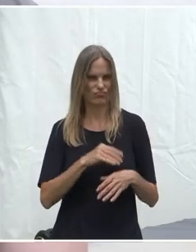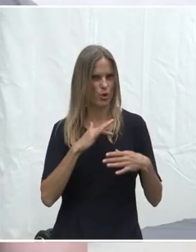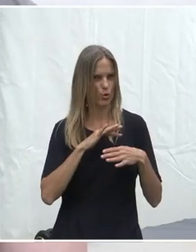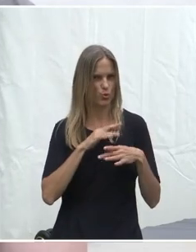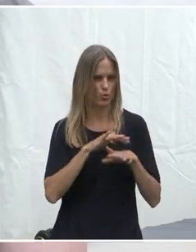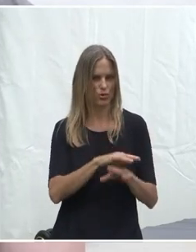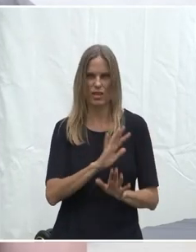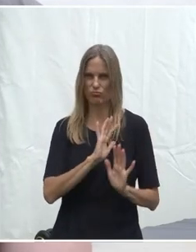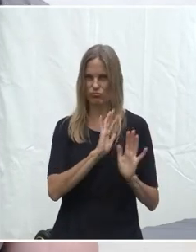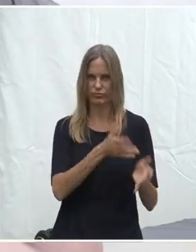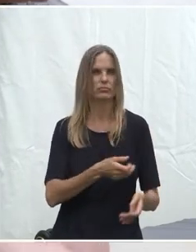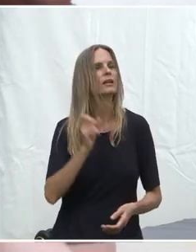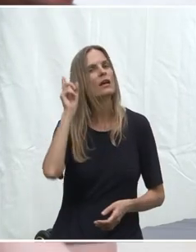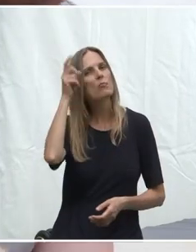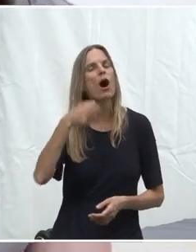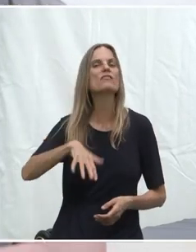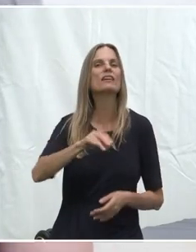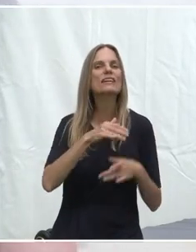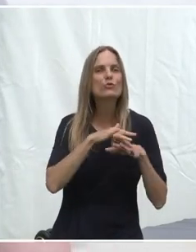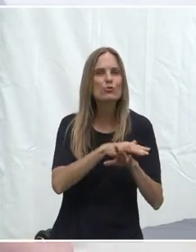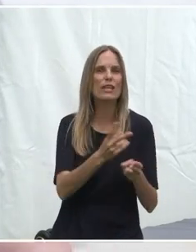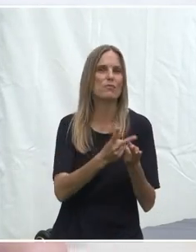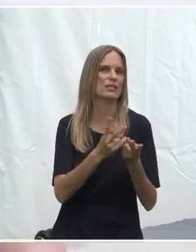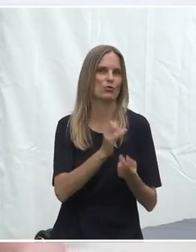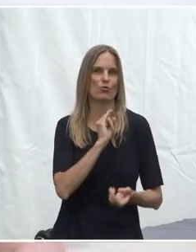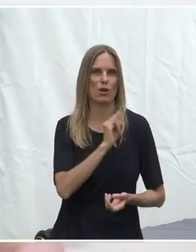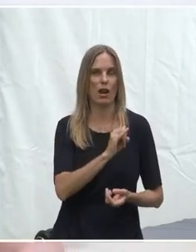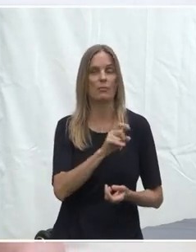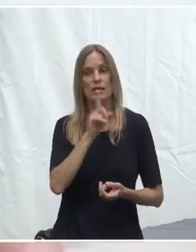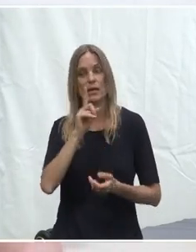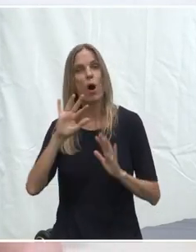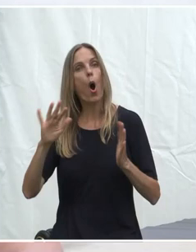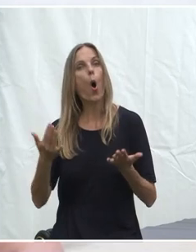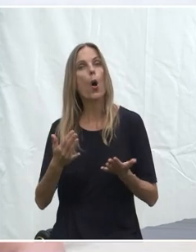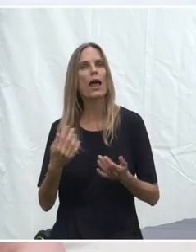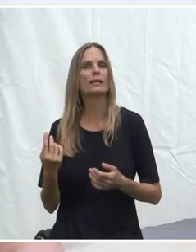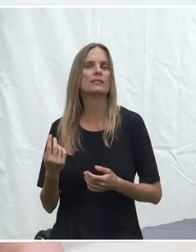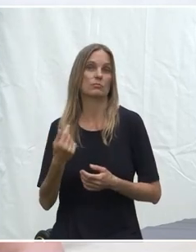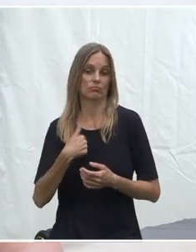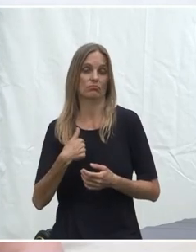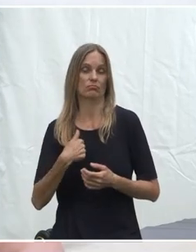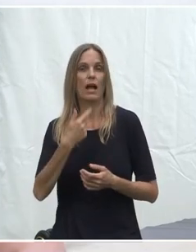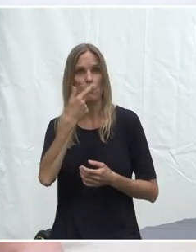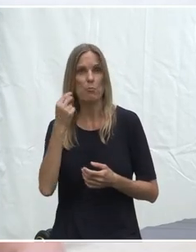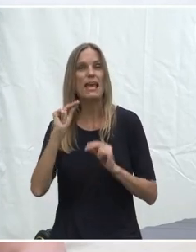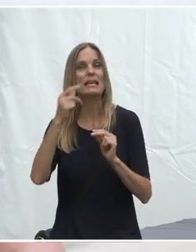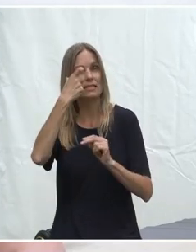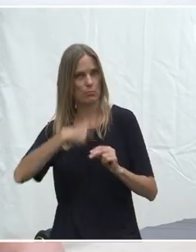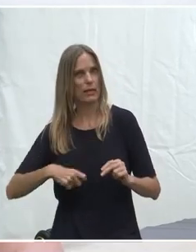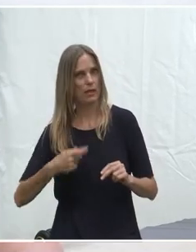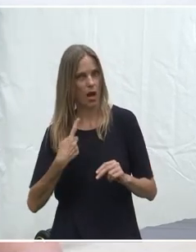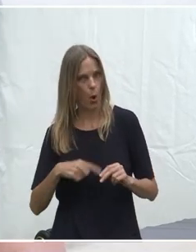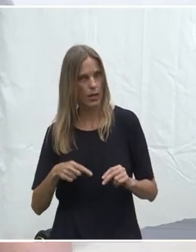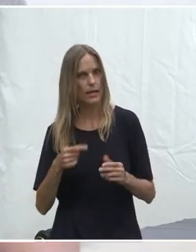this is bad. And another side of that is also, when I was a male teacher, I entered a room